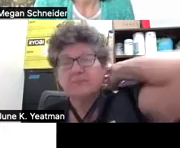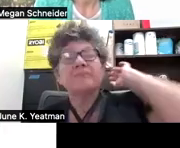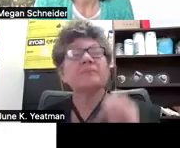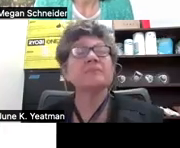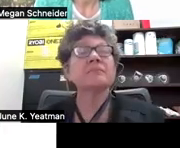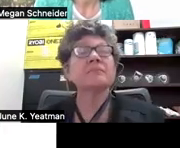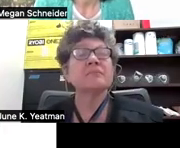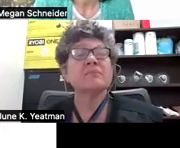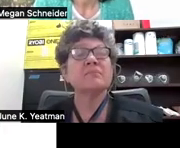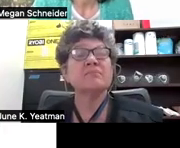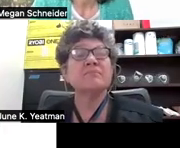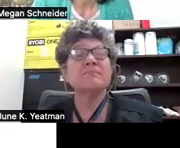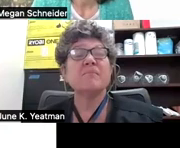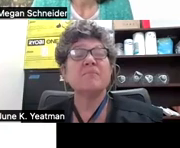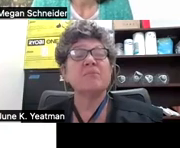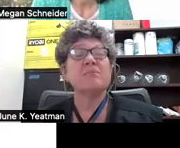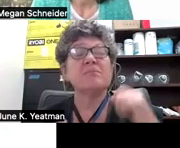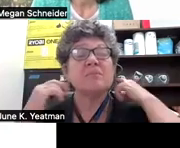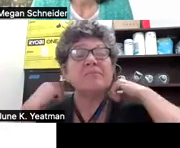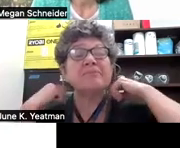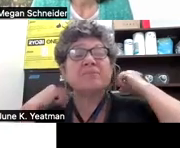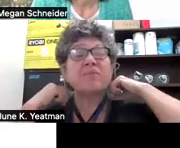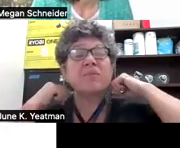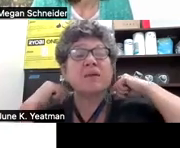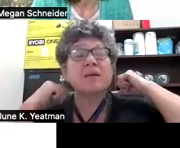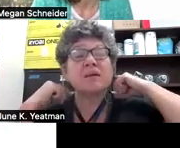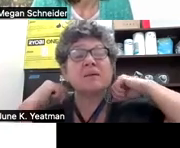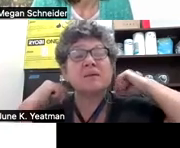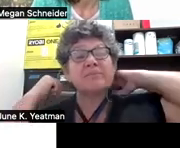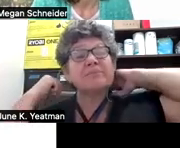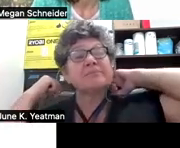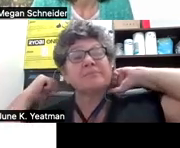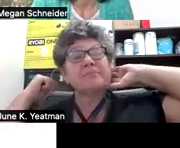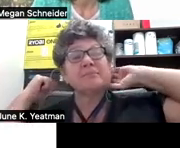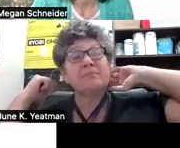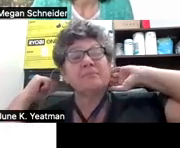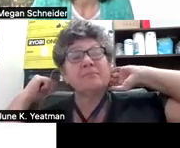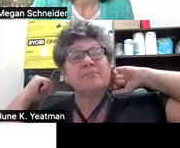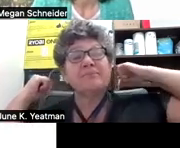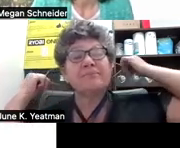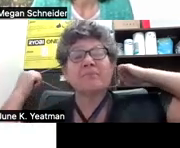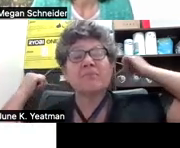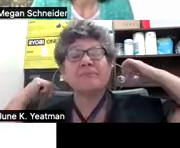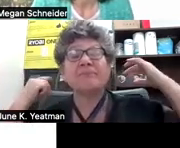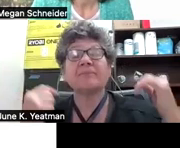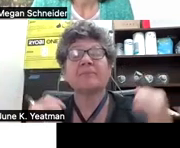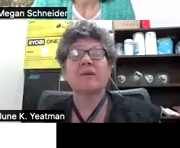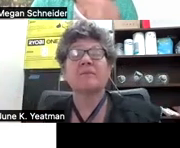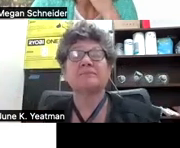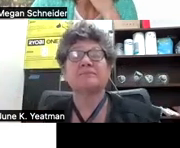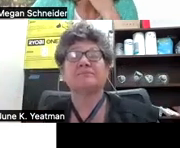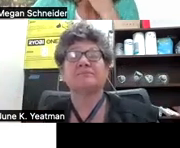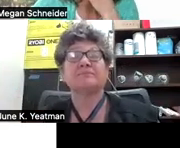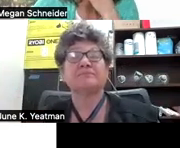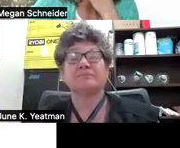So I shared this a couple of days ago. This is our strategic planning timeline. The main thing to note